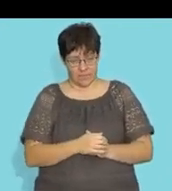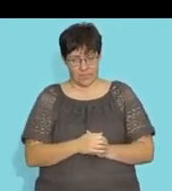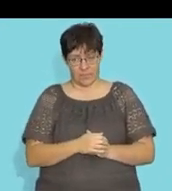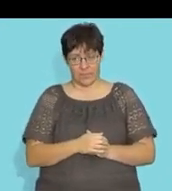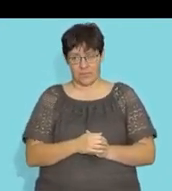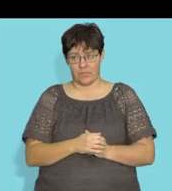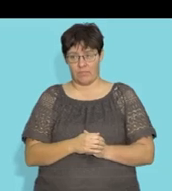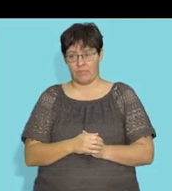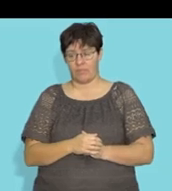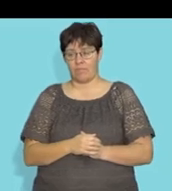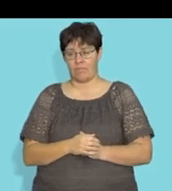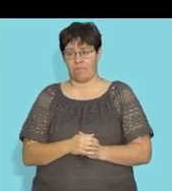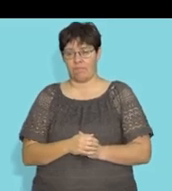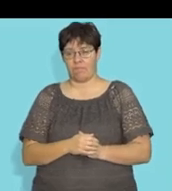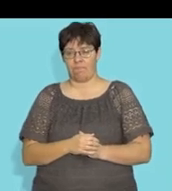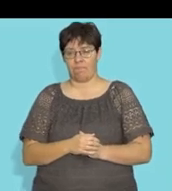solution.